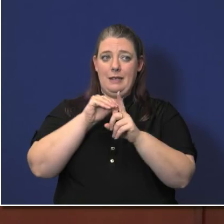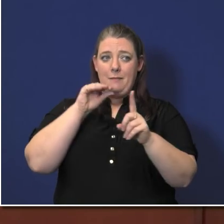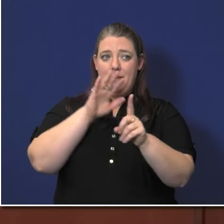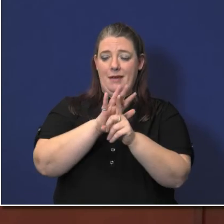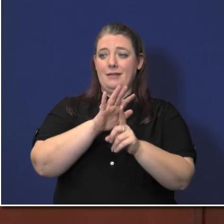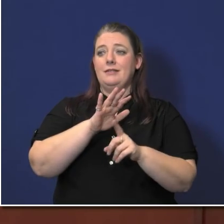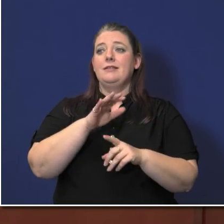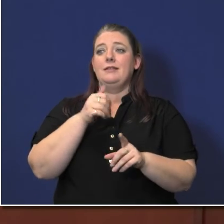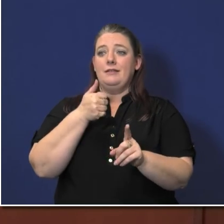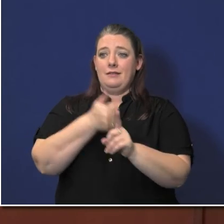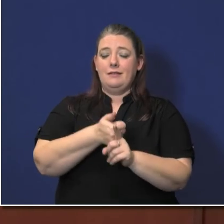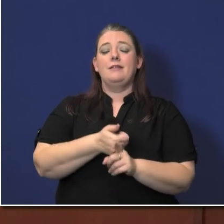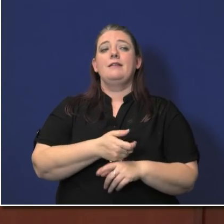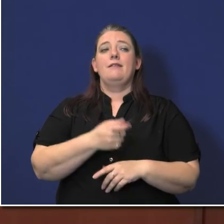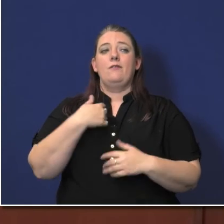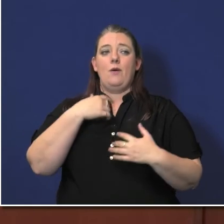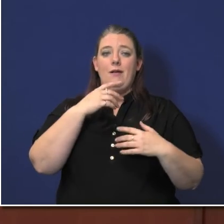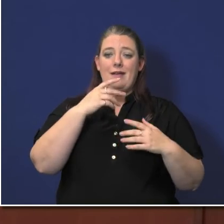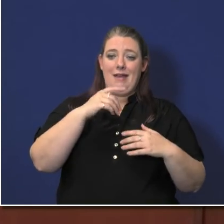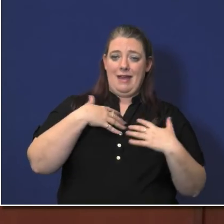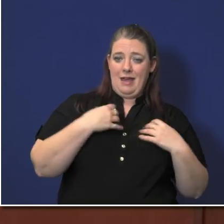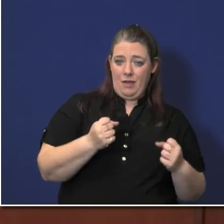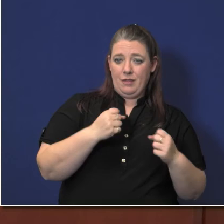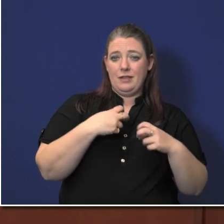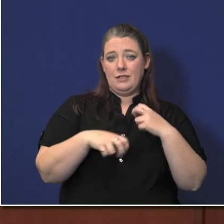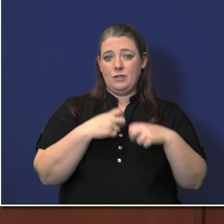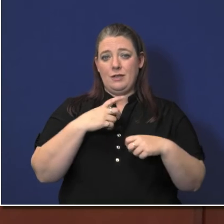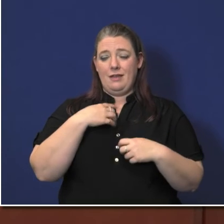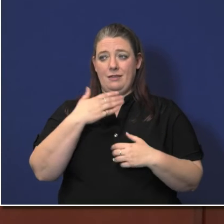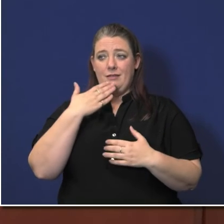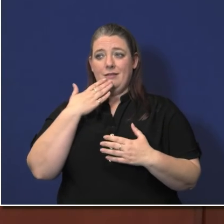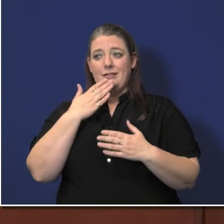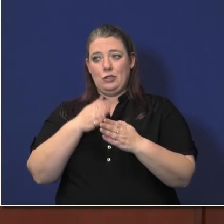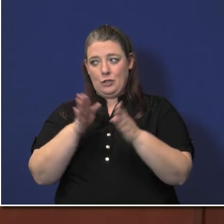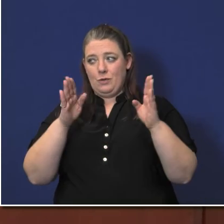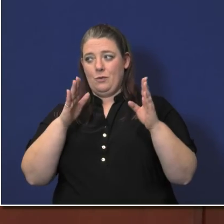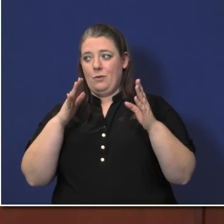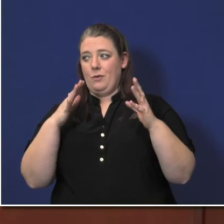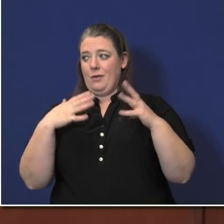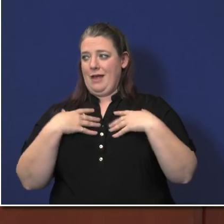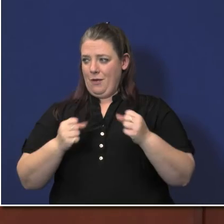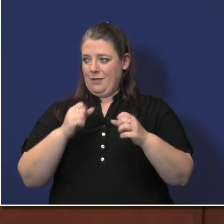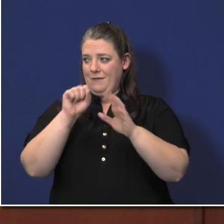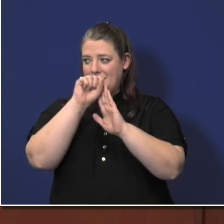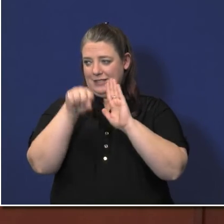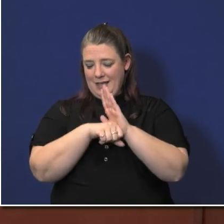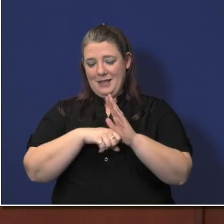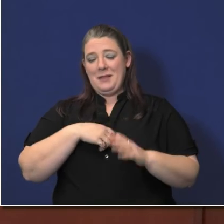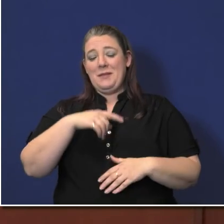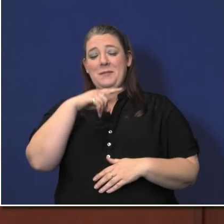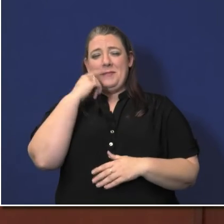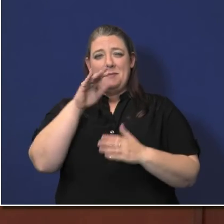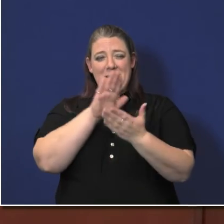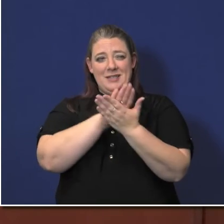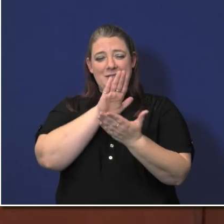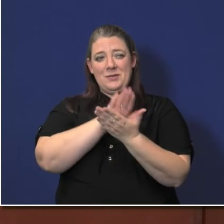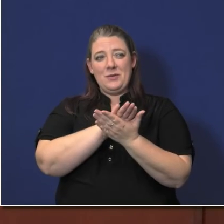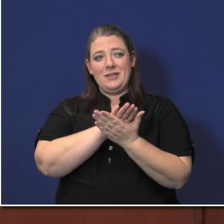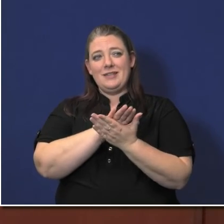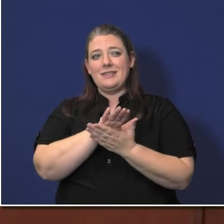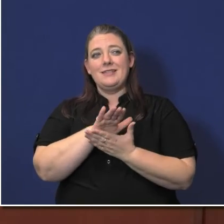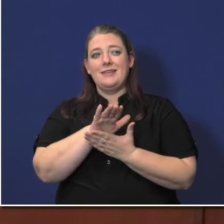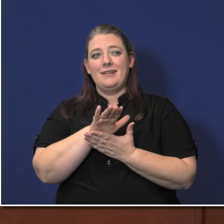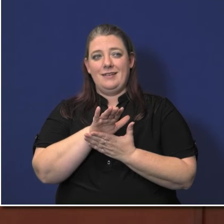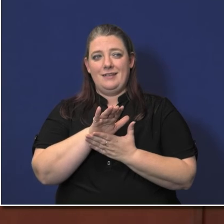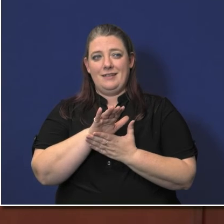health issues, and are integral to the general welfare of the state. Whereas the public schools of the state of Texas are charged